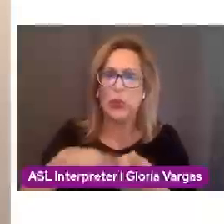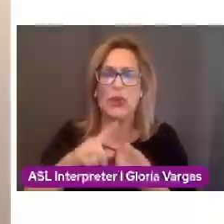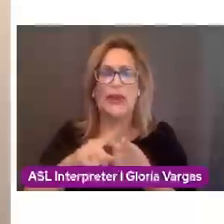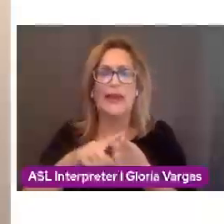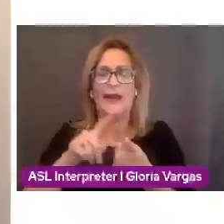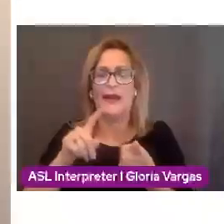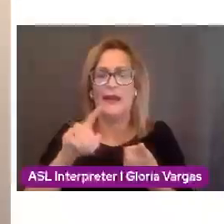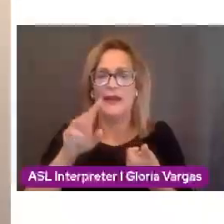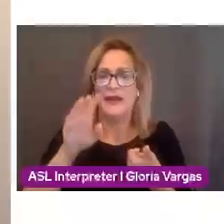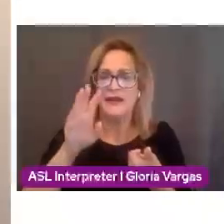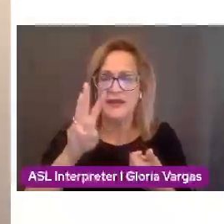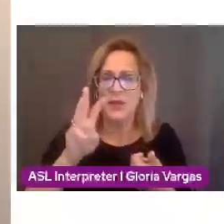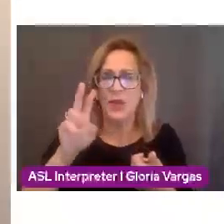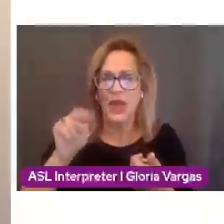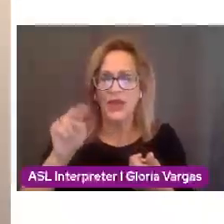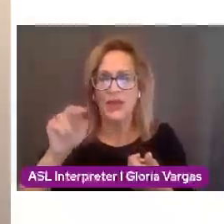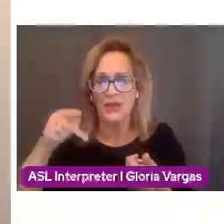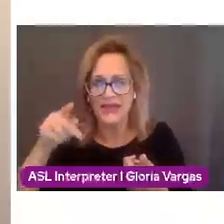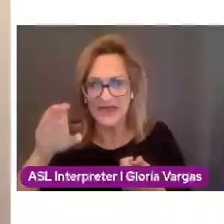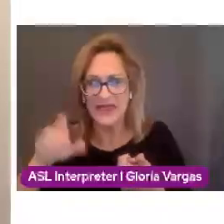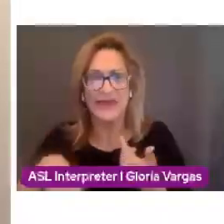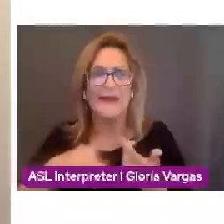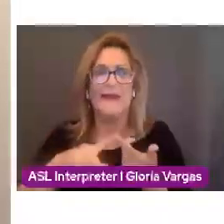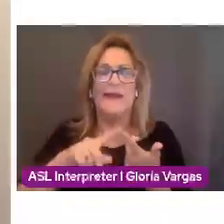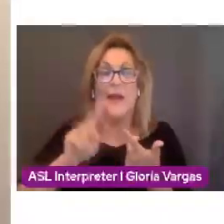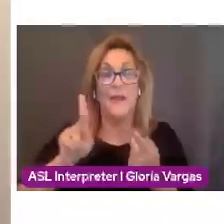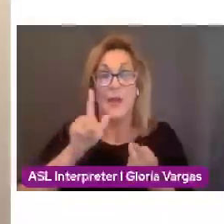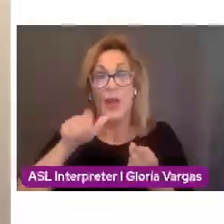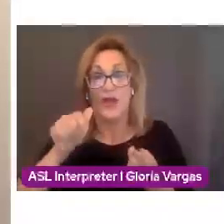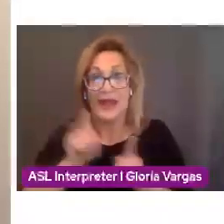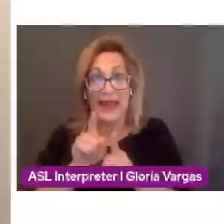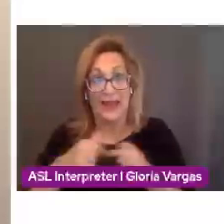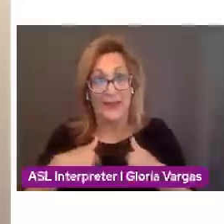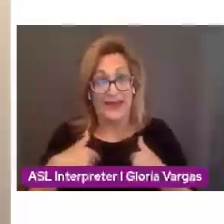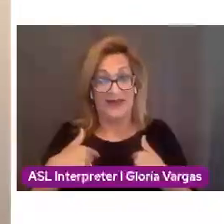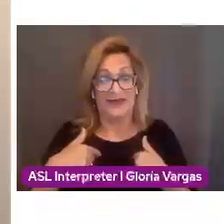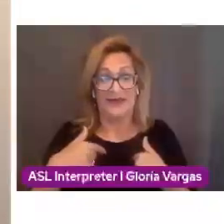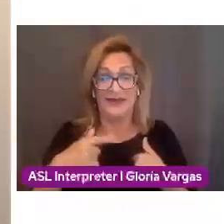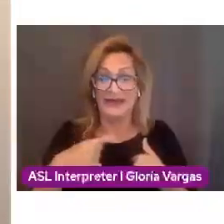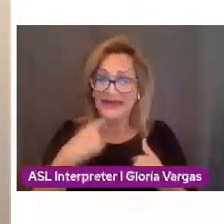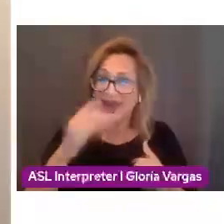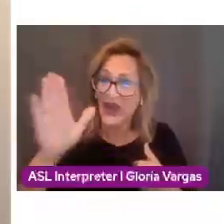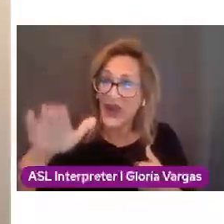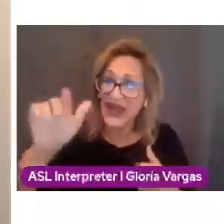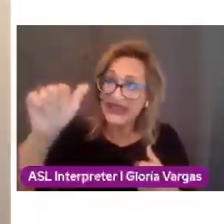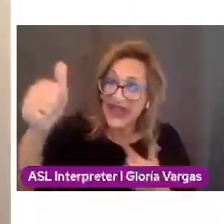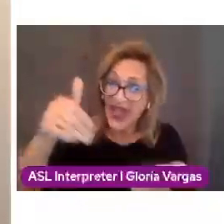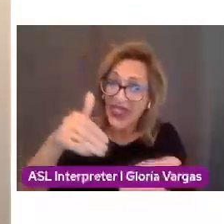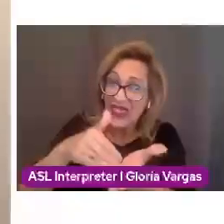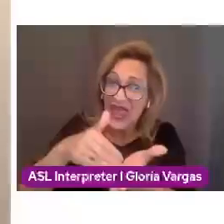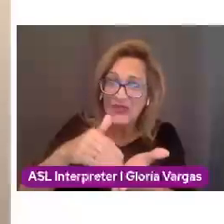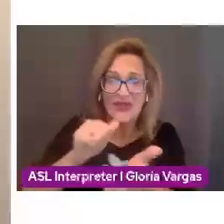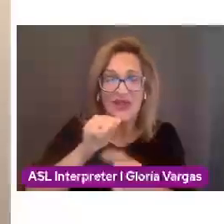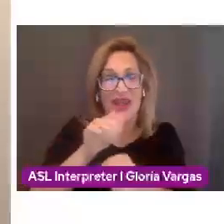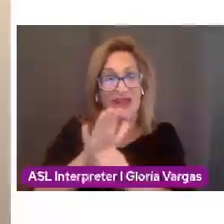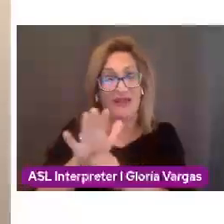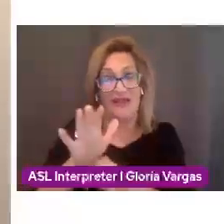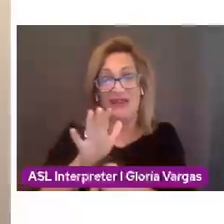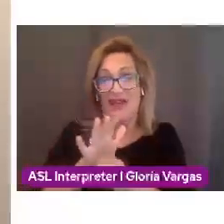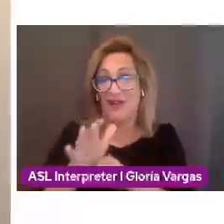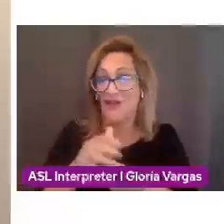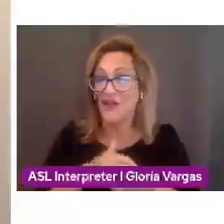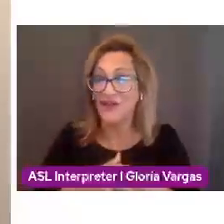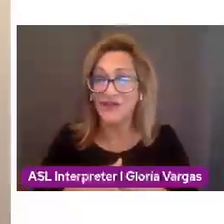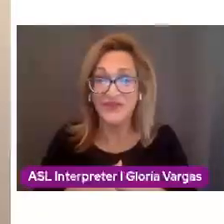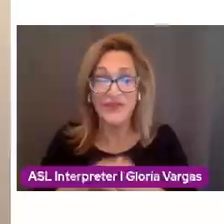and from young people across the country, saying just a flat 10 grand isn't going to do it here, for a